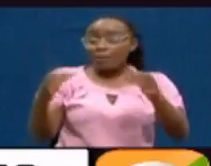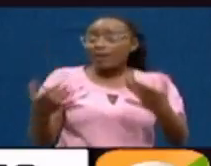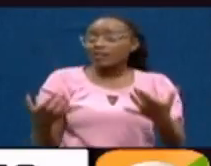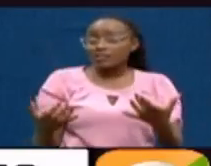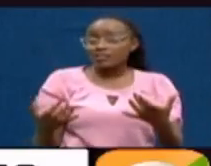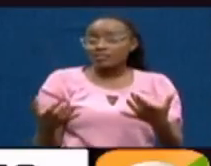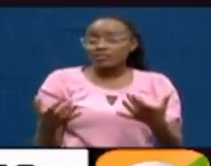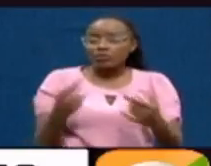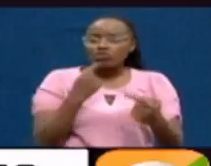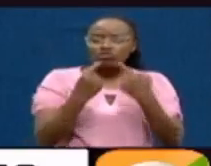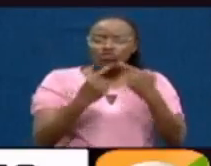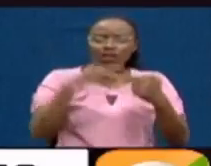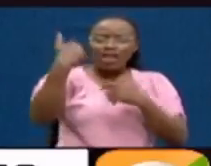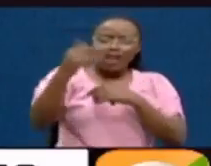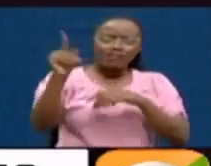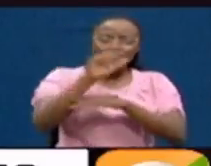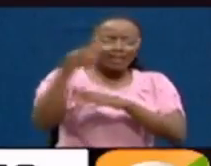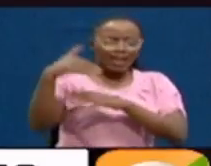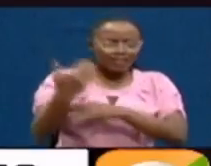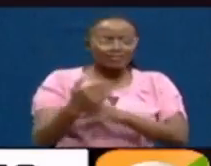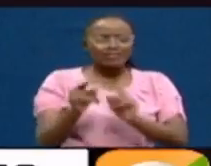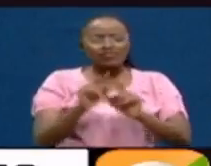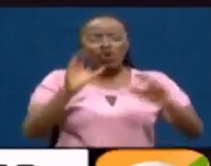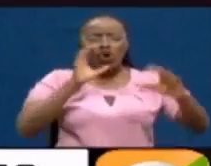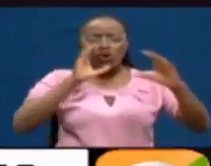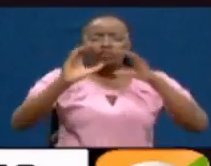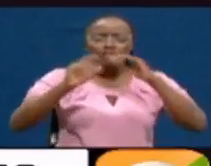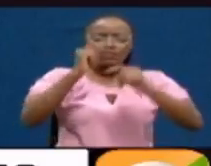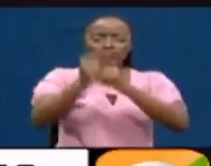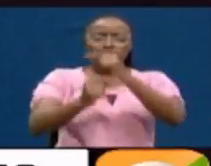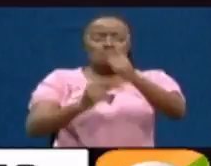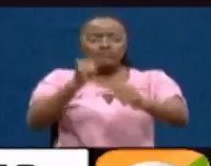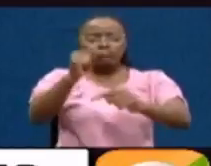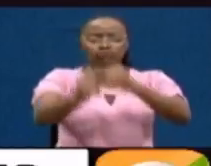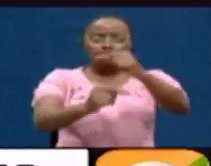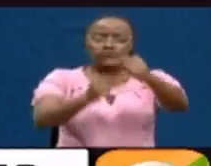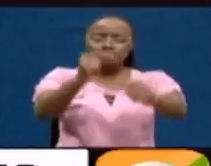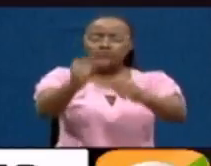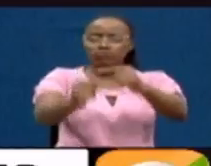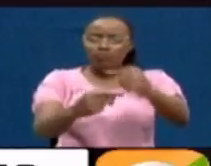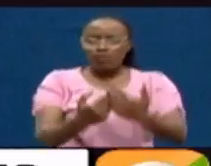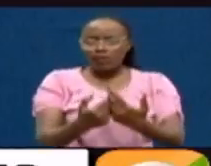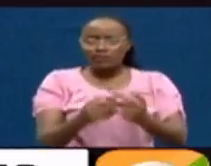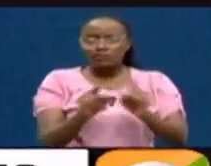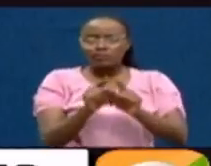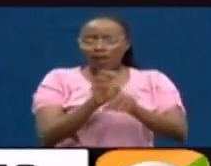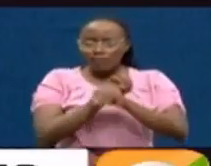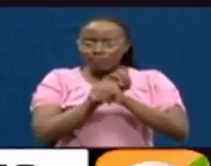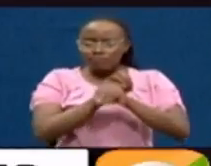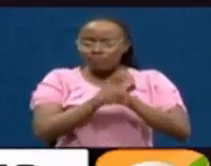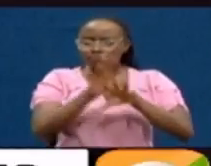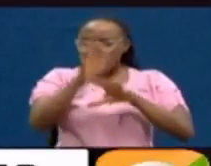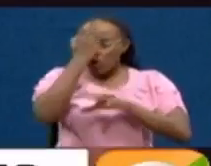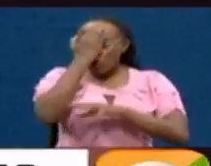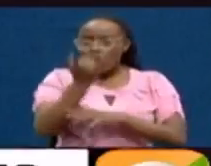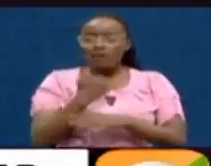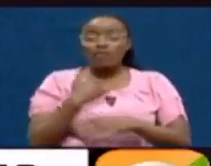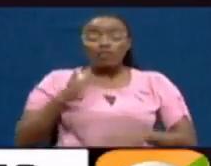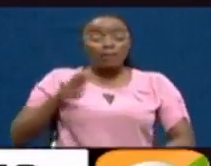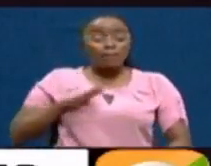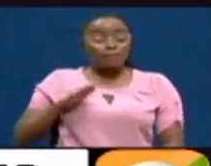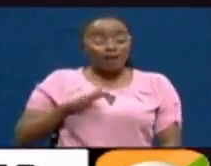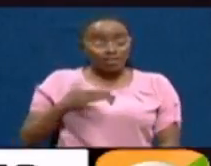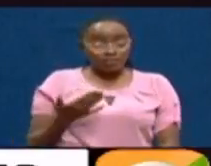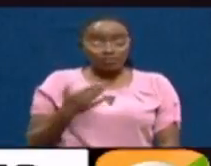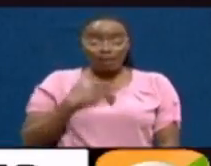yes, we speak every other day. This has been a conversation. Actually, I went viral because I was speaking about it. I'm a mom,